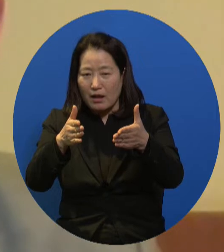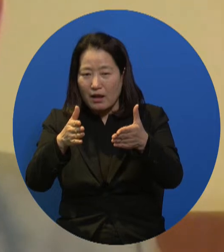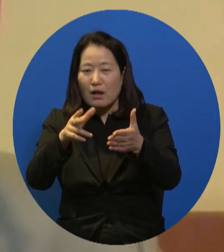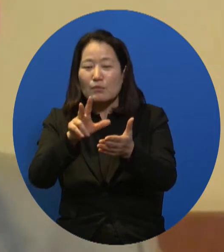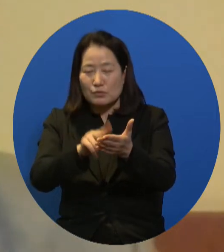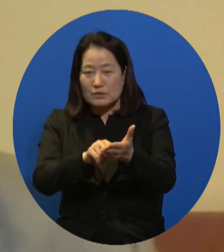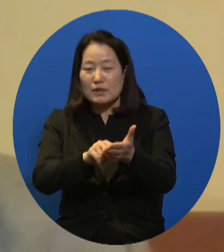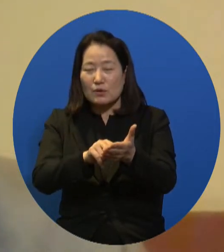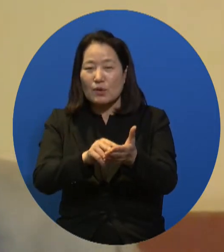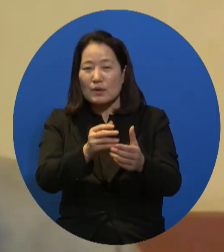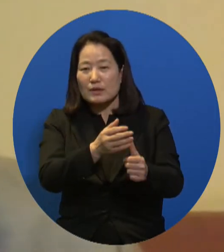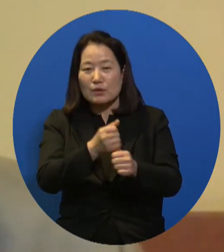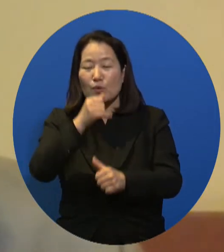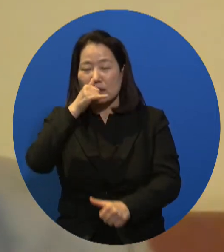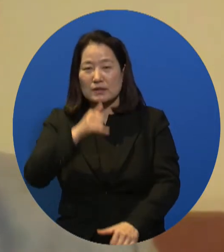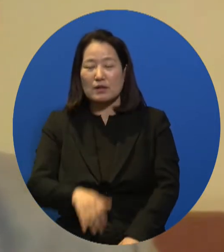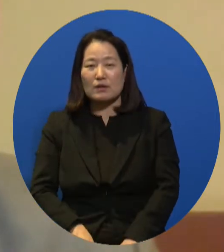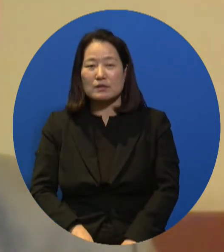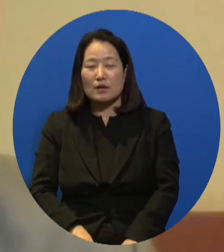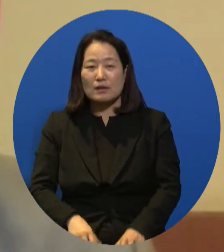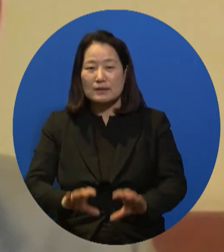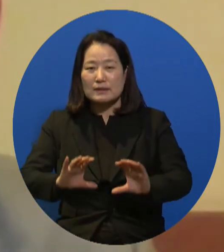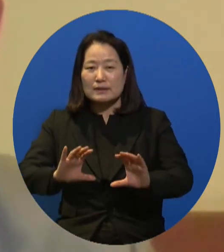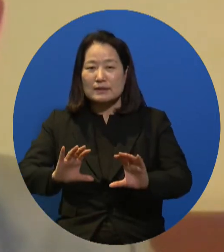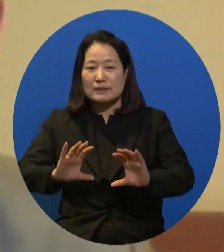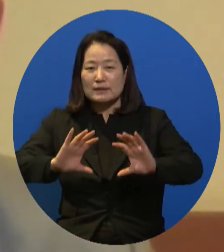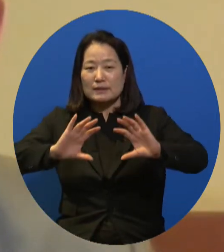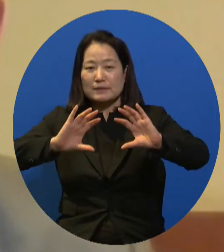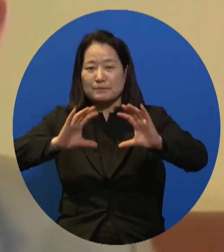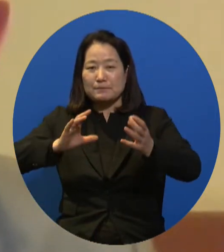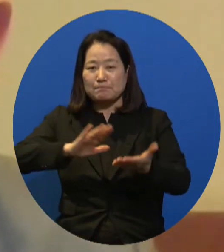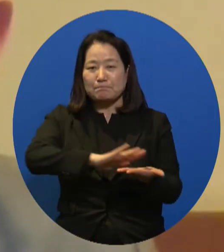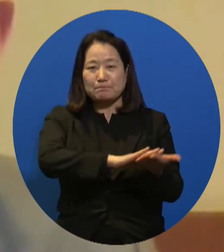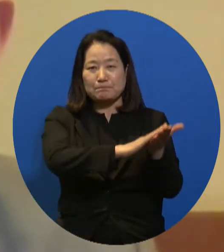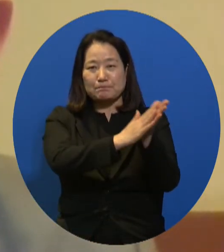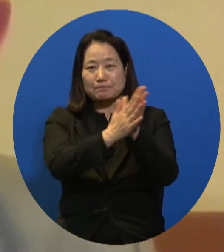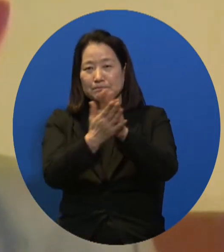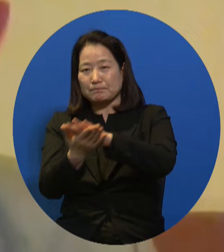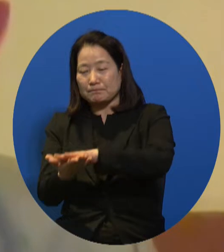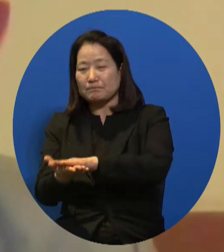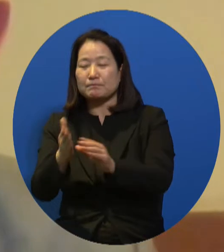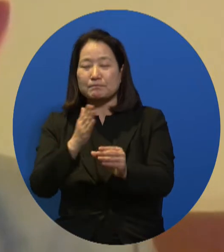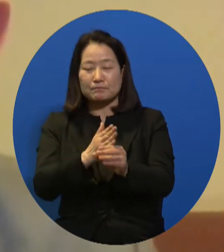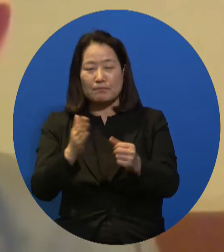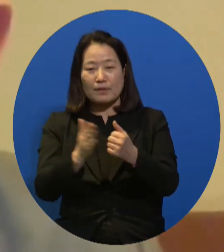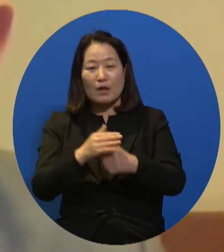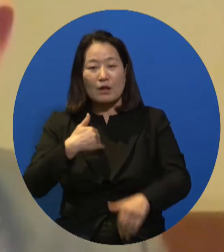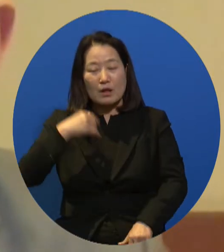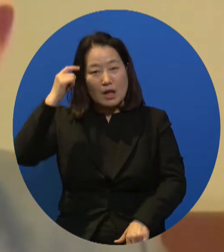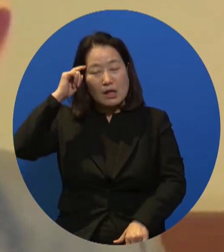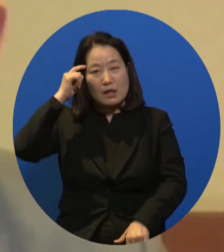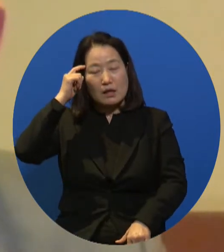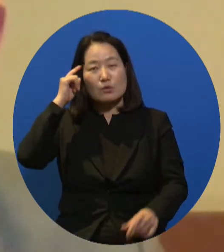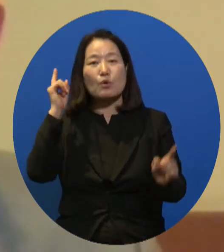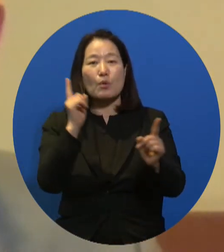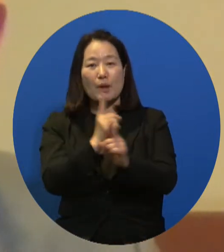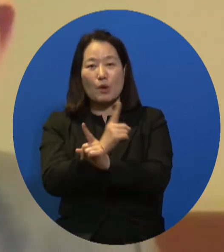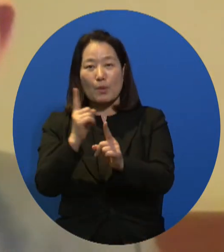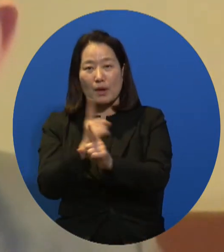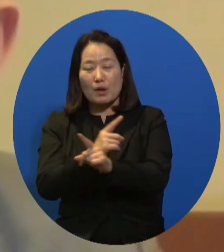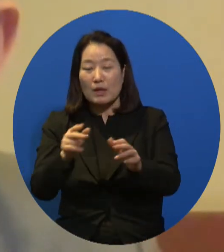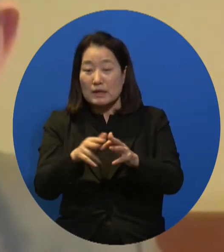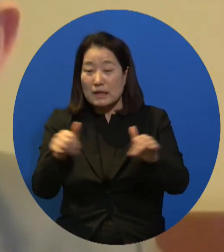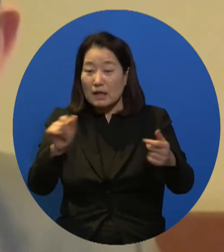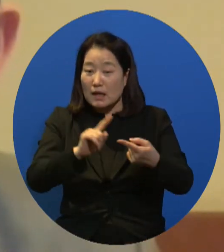this demand to move away from charitable and medical models. We